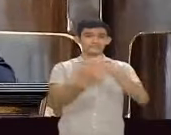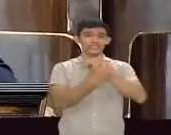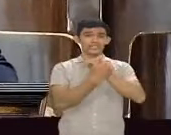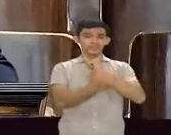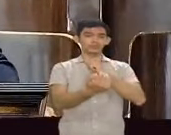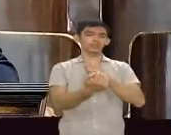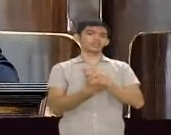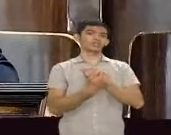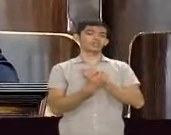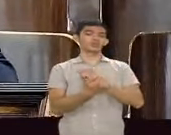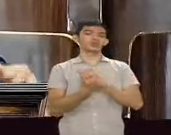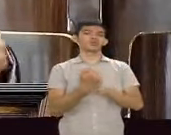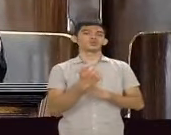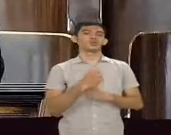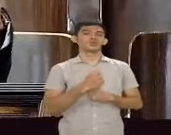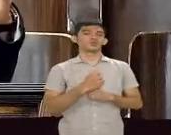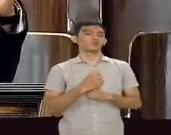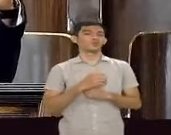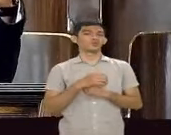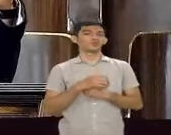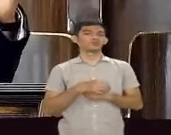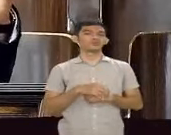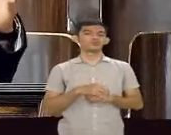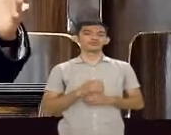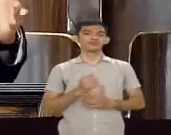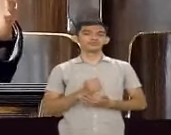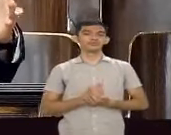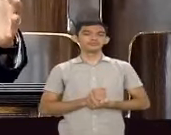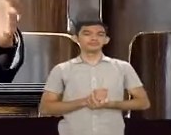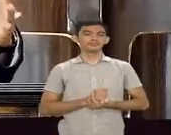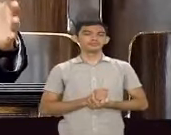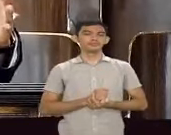on. In fact, it is not just